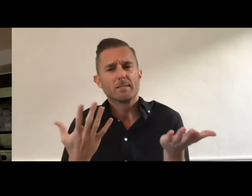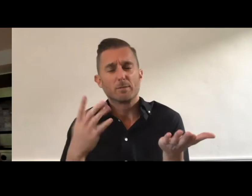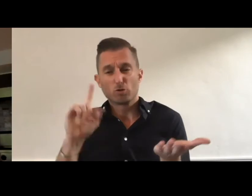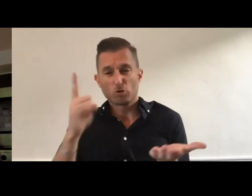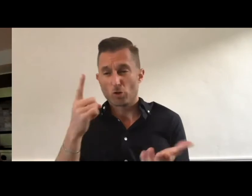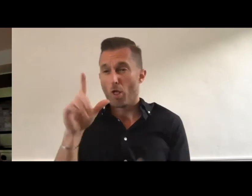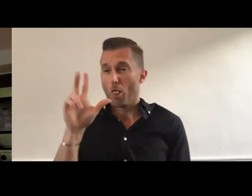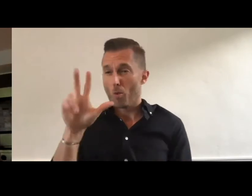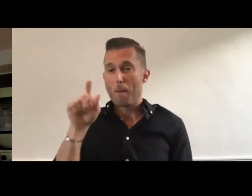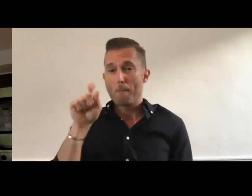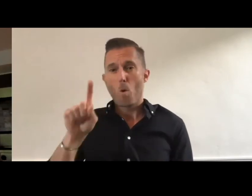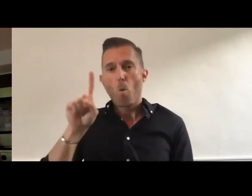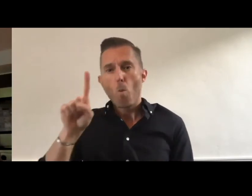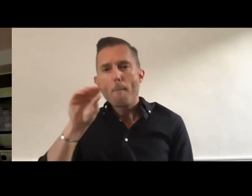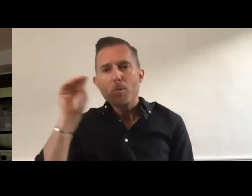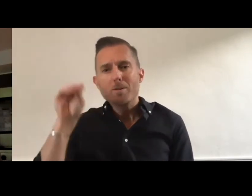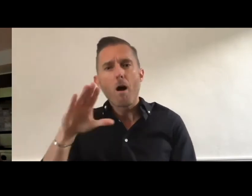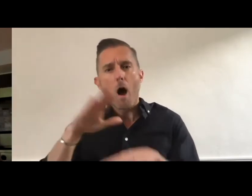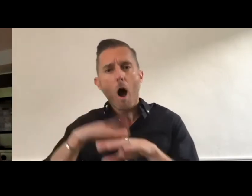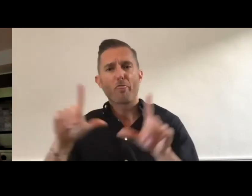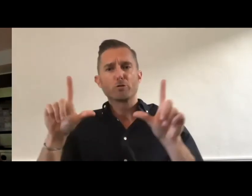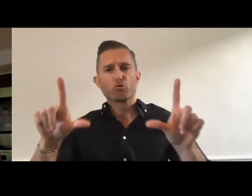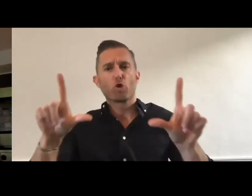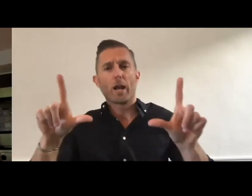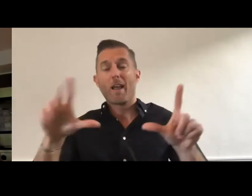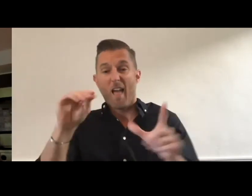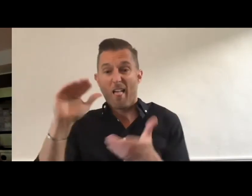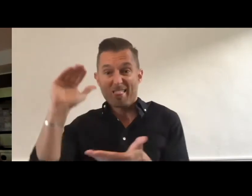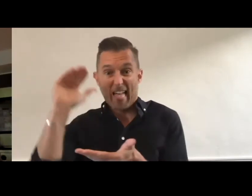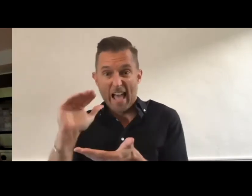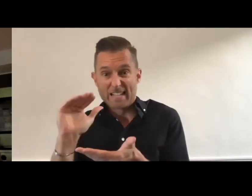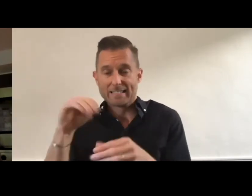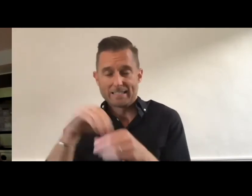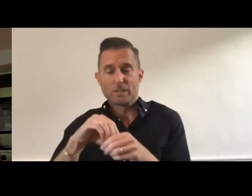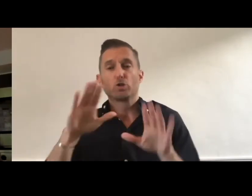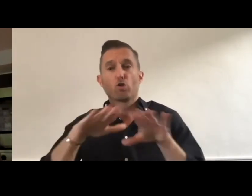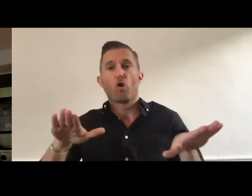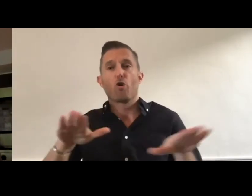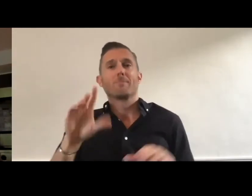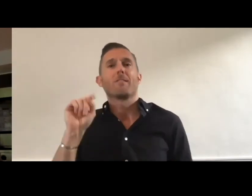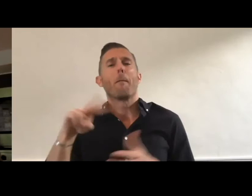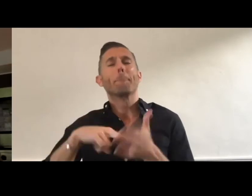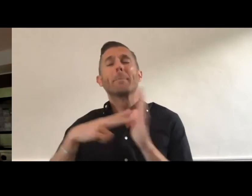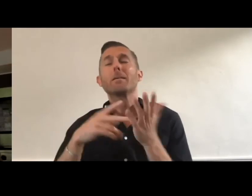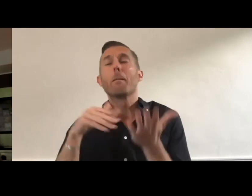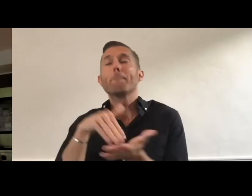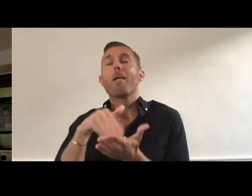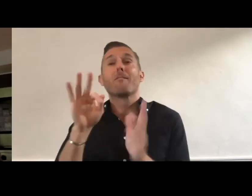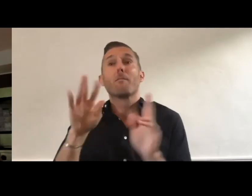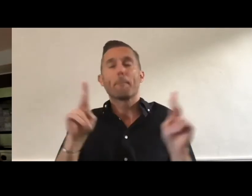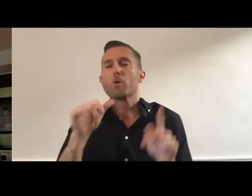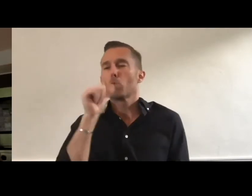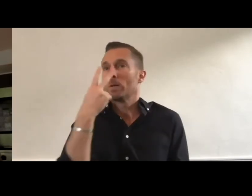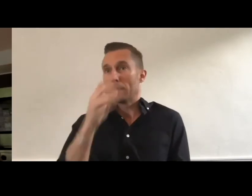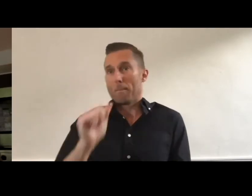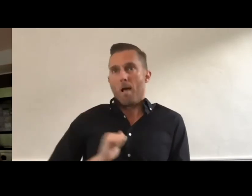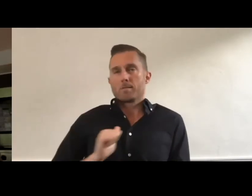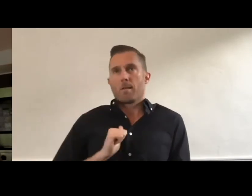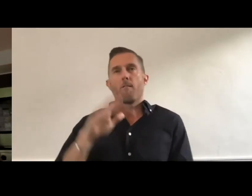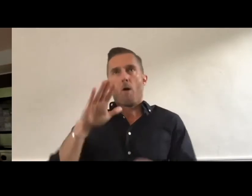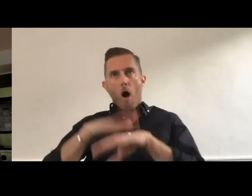3.1% on screen, and even less in children's television, means that millions of people don't see themselves reflected in